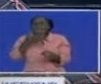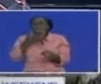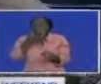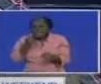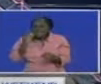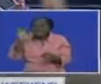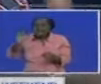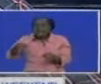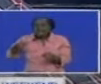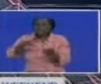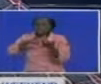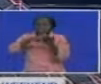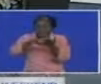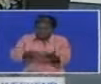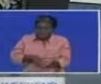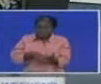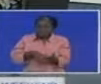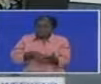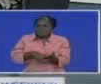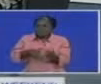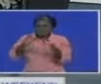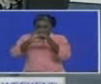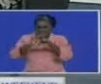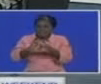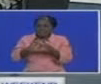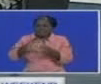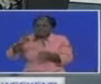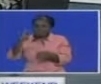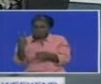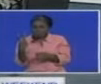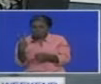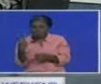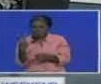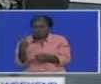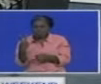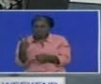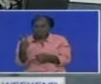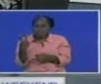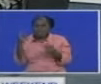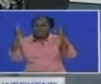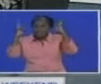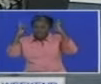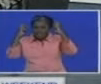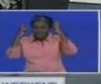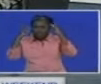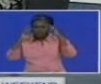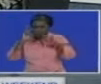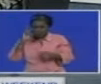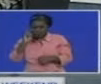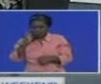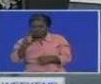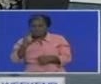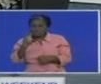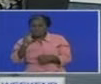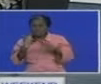Africa, emphasizing and deepening those ties. Two, is that there is the issue of now looking at the East. But